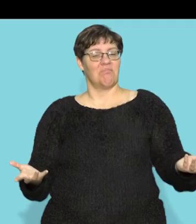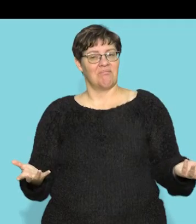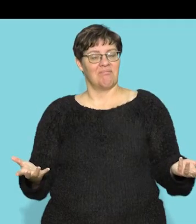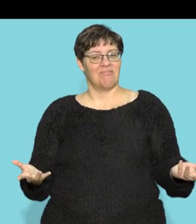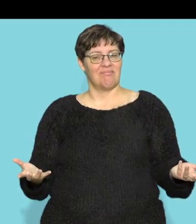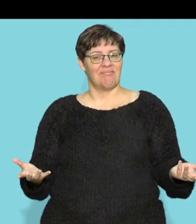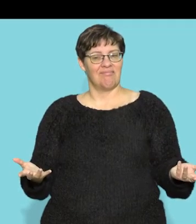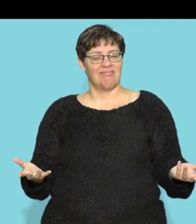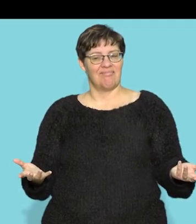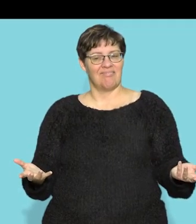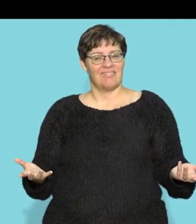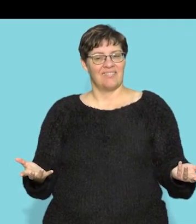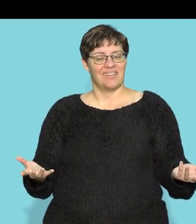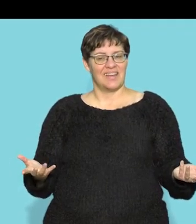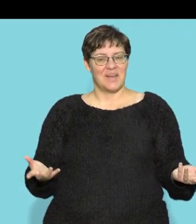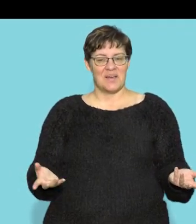What do you get?